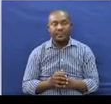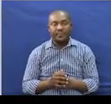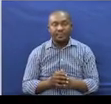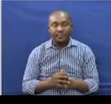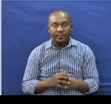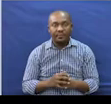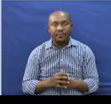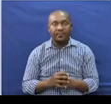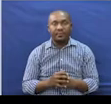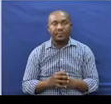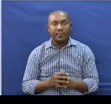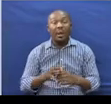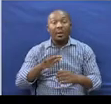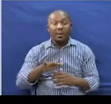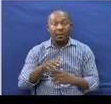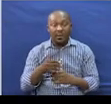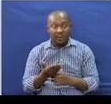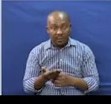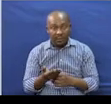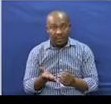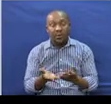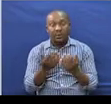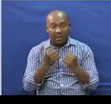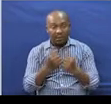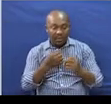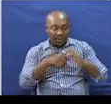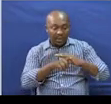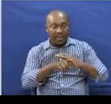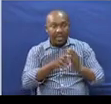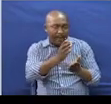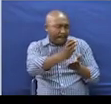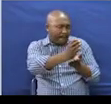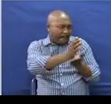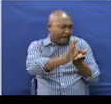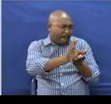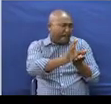area, or it can be in a particular area.